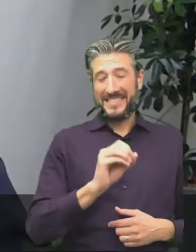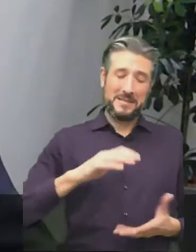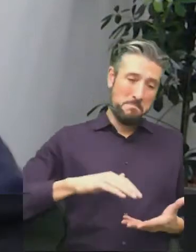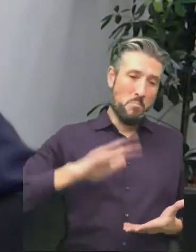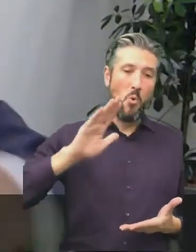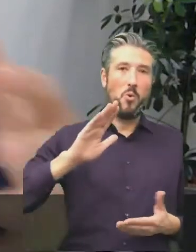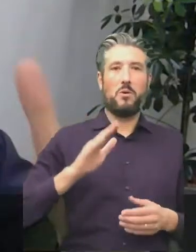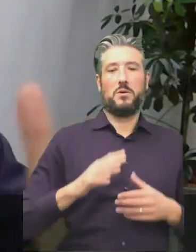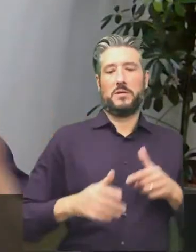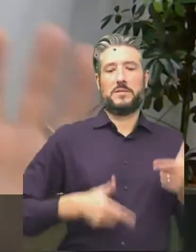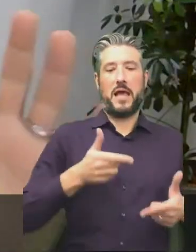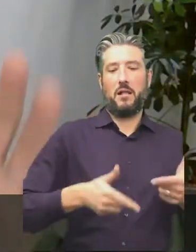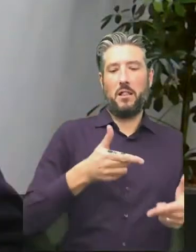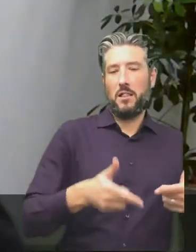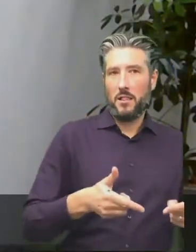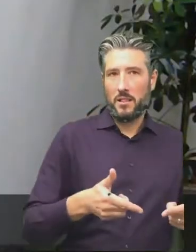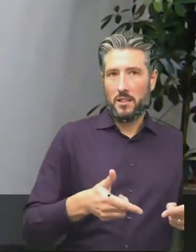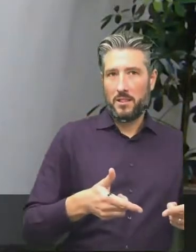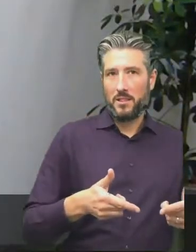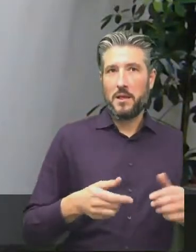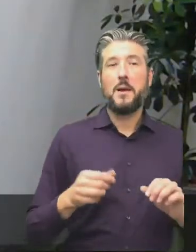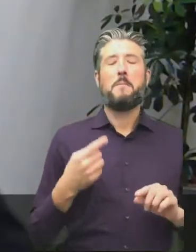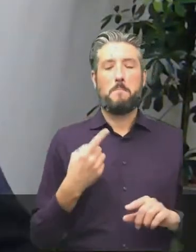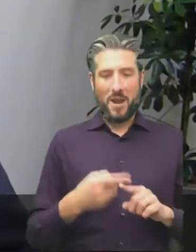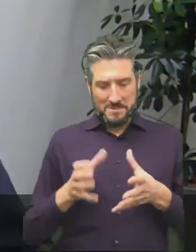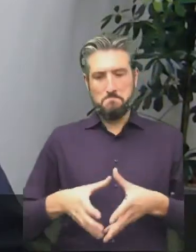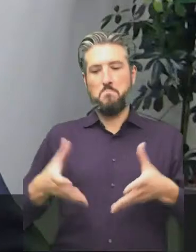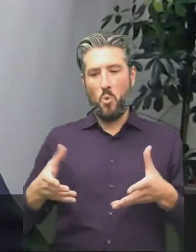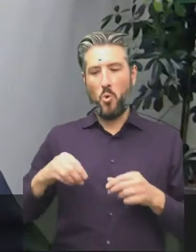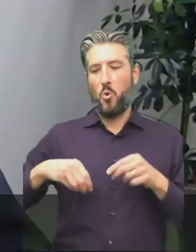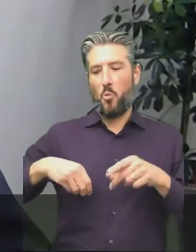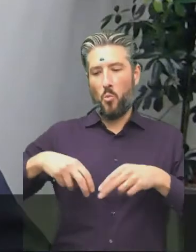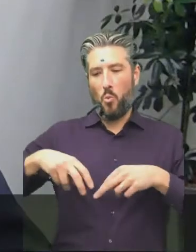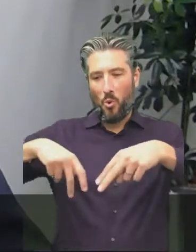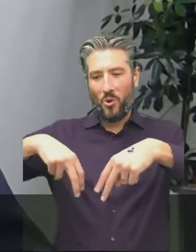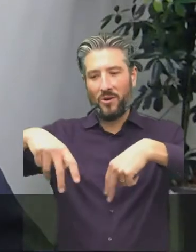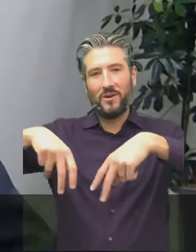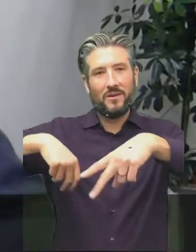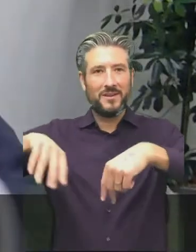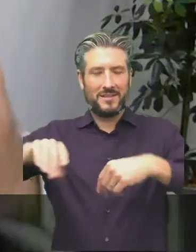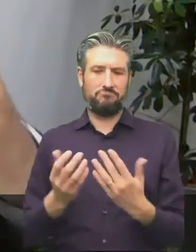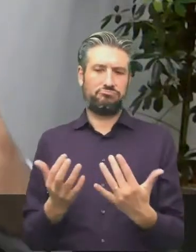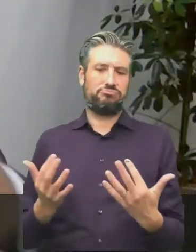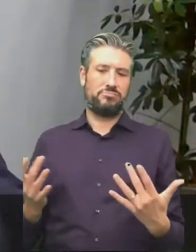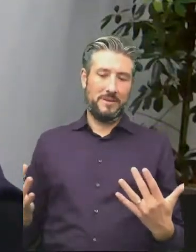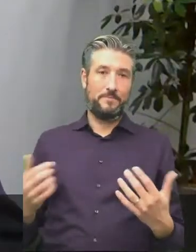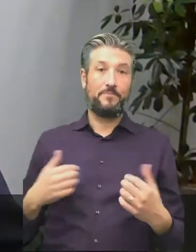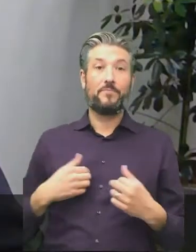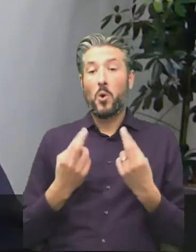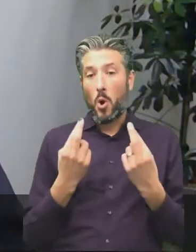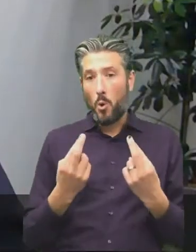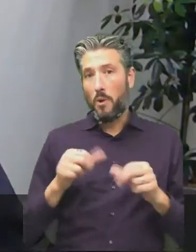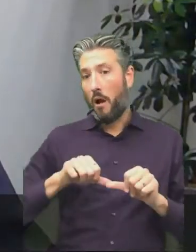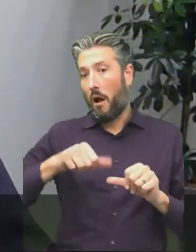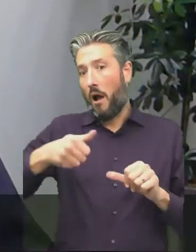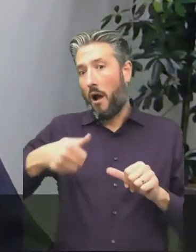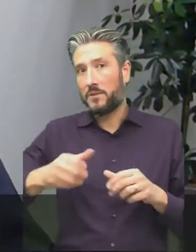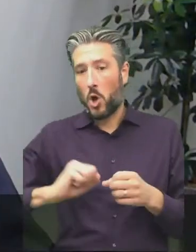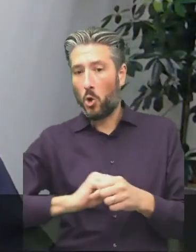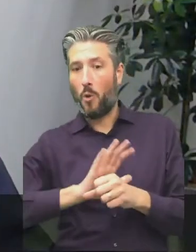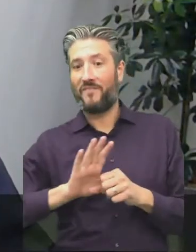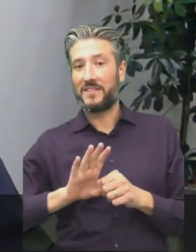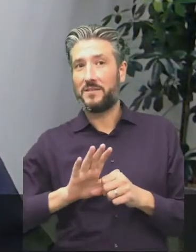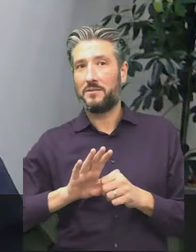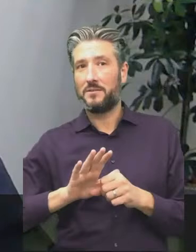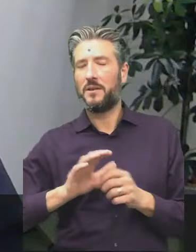well. And what I'm hoping as we come out of the pandemic is that more and more people get out of their cars and use other ways to get